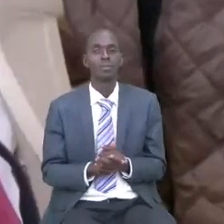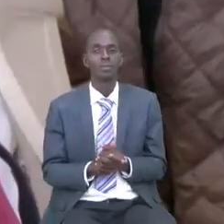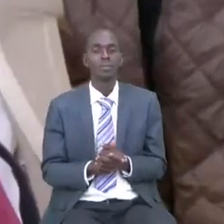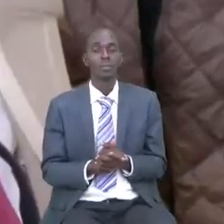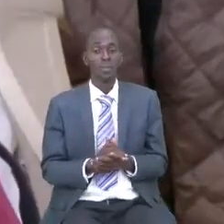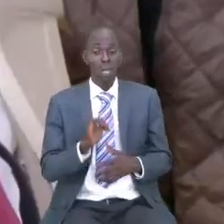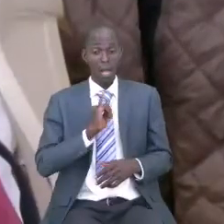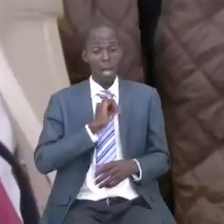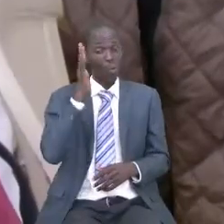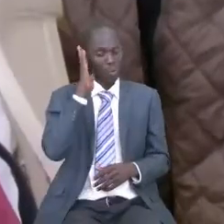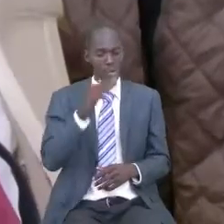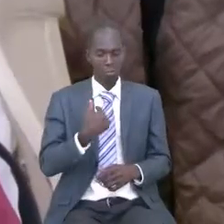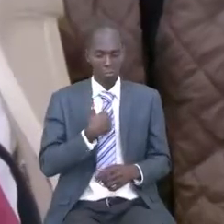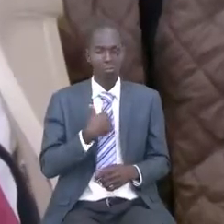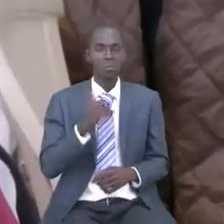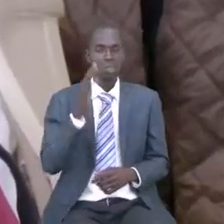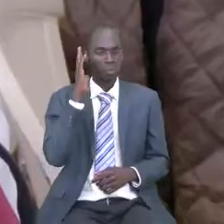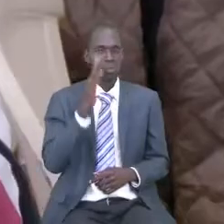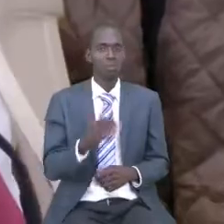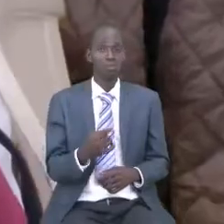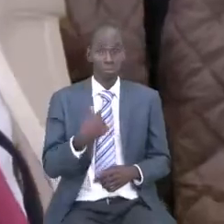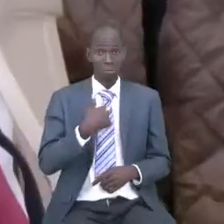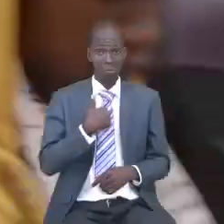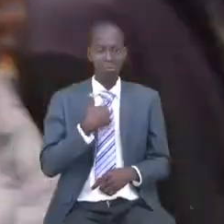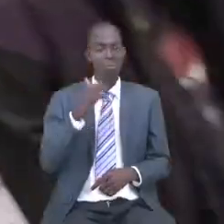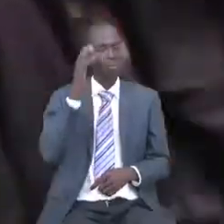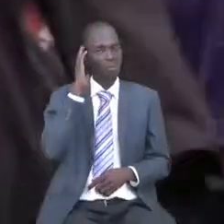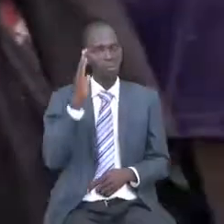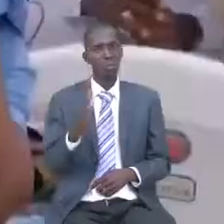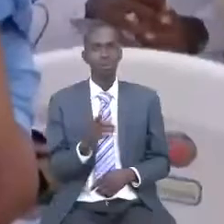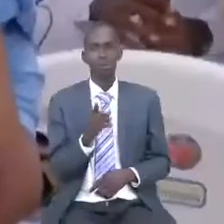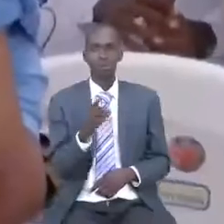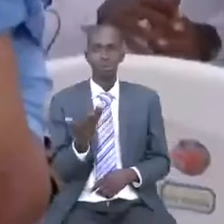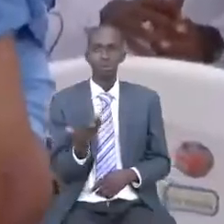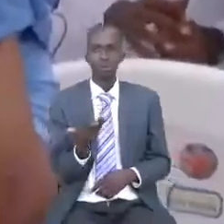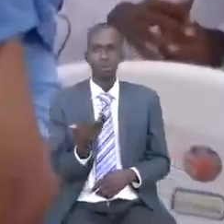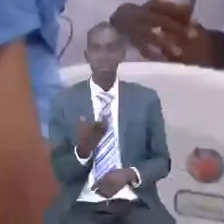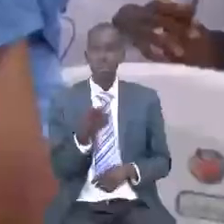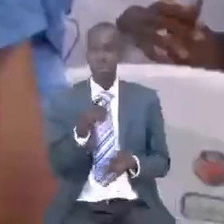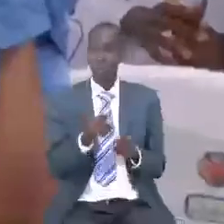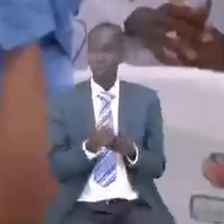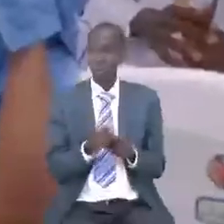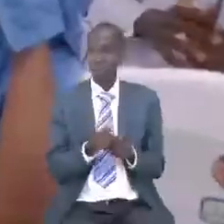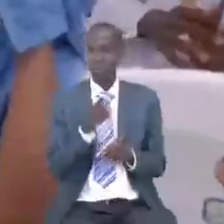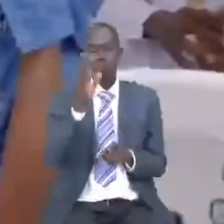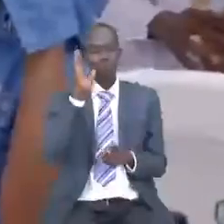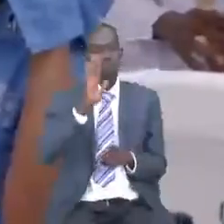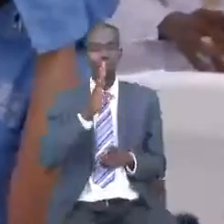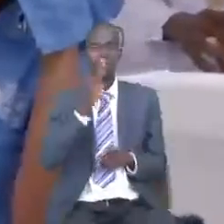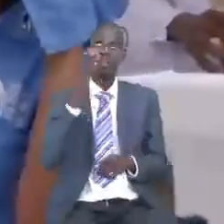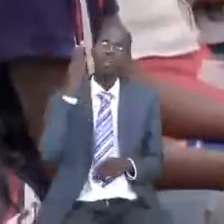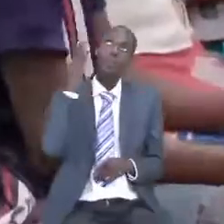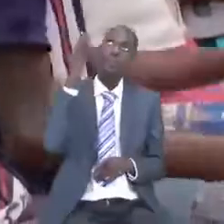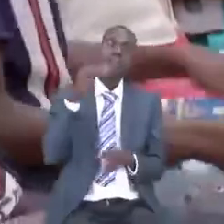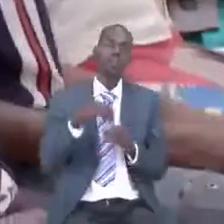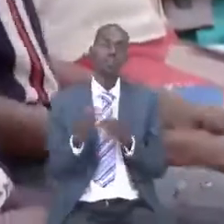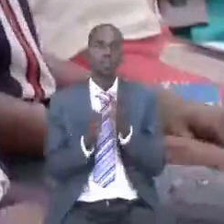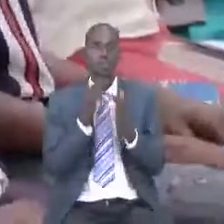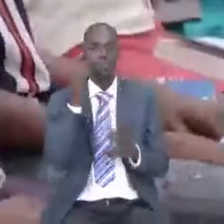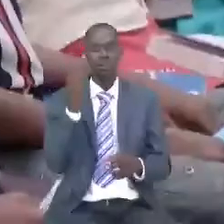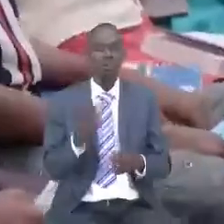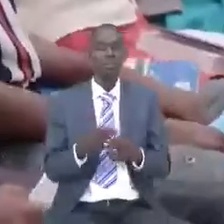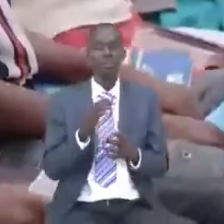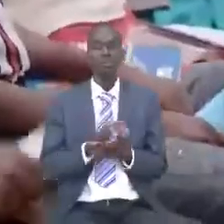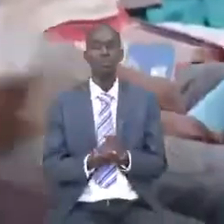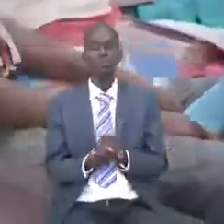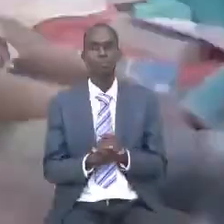will. I said, I will. You will get there in Jesus' name.